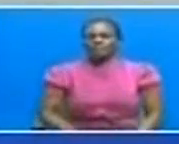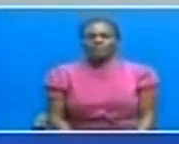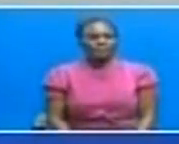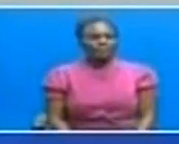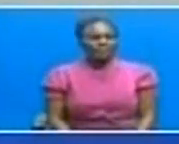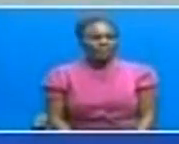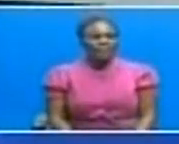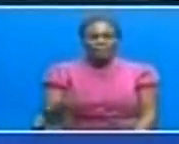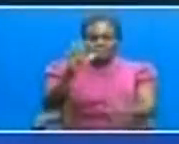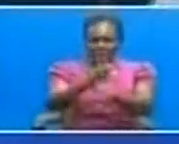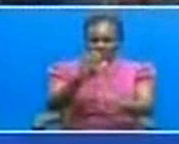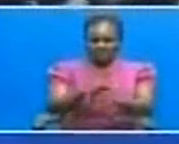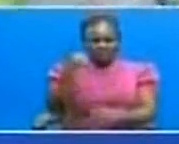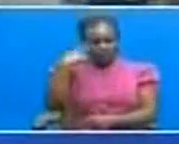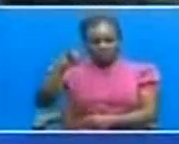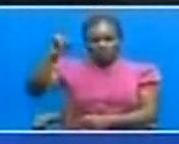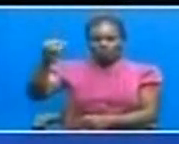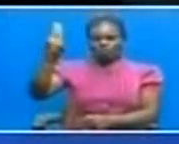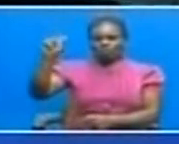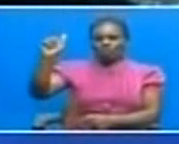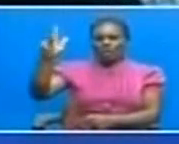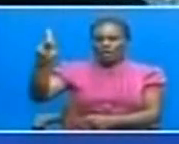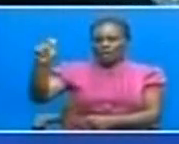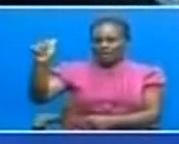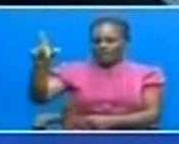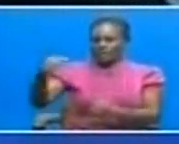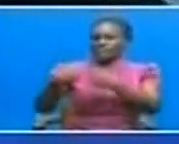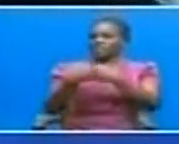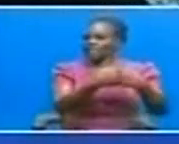will mean a lot for the Jua Kali sector. The challenge will be to